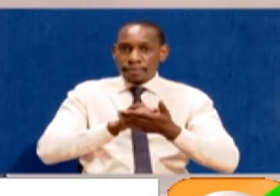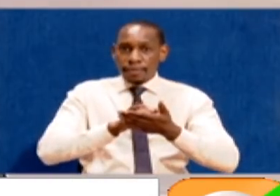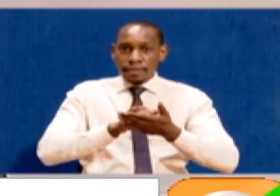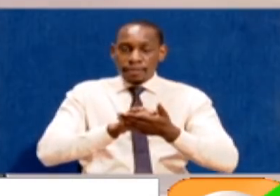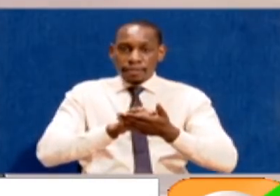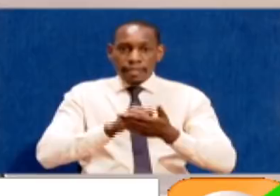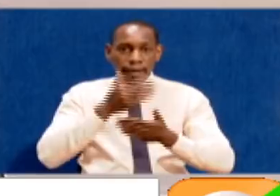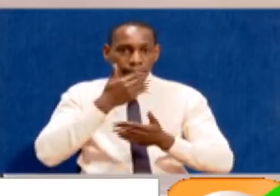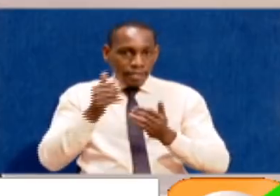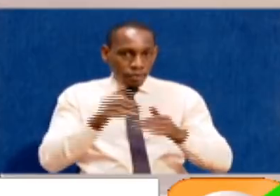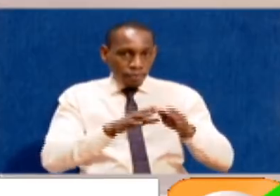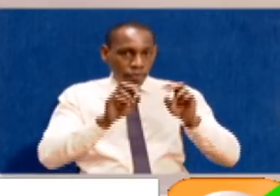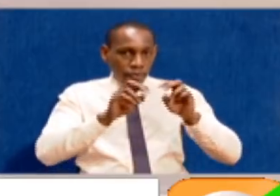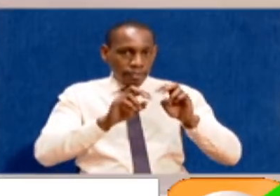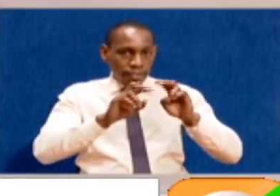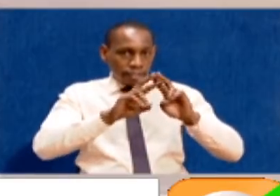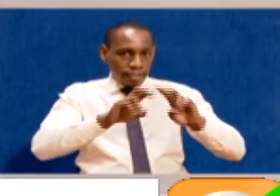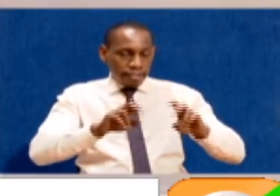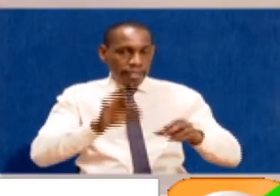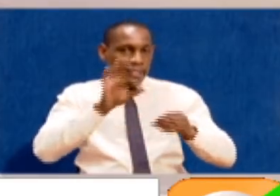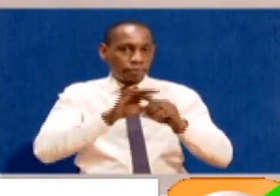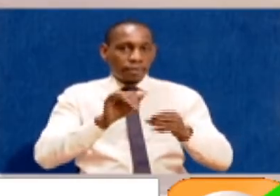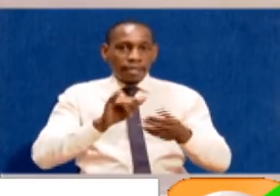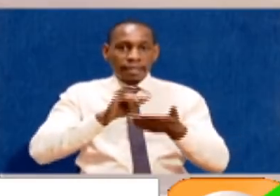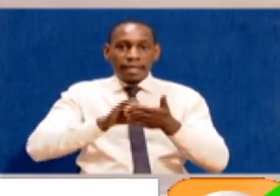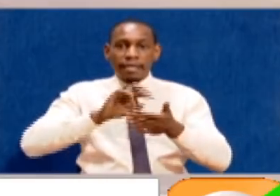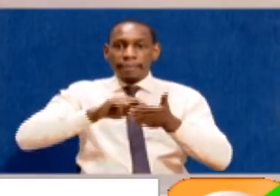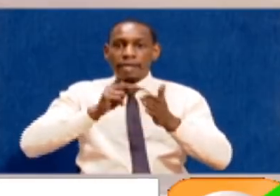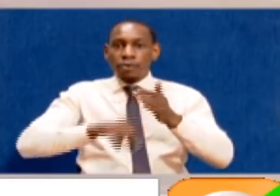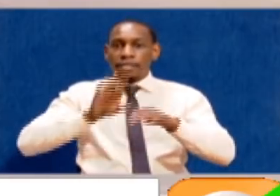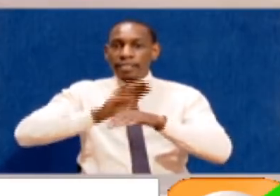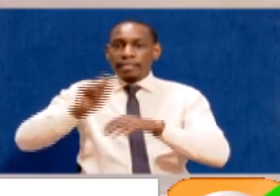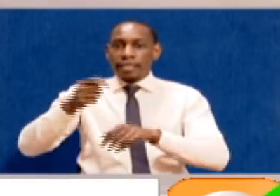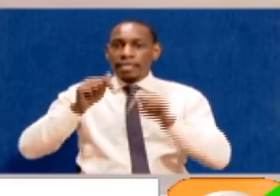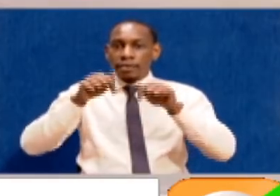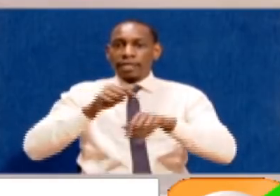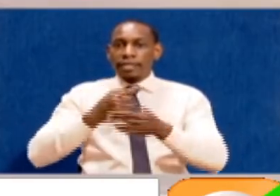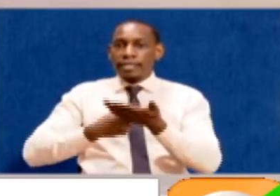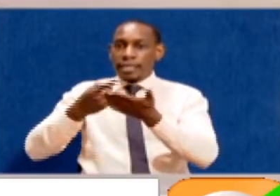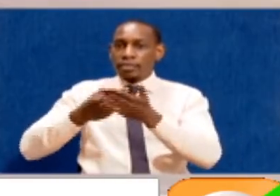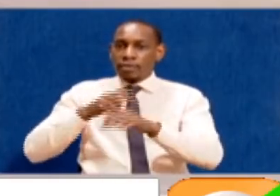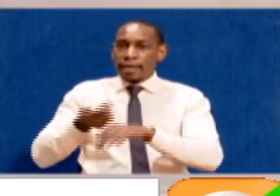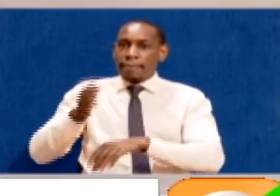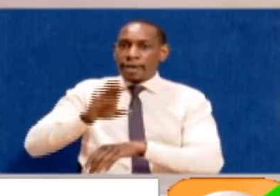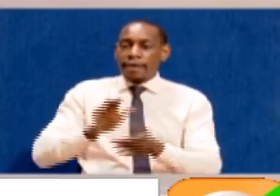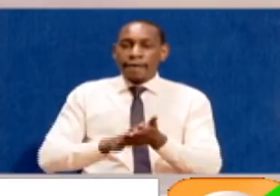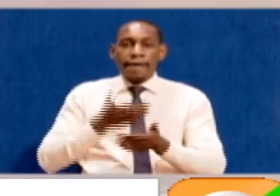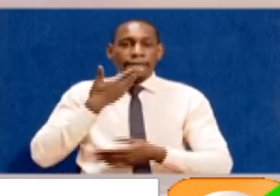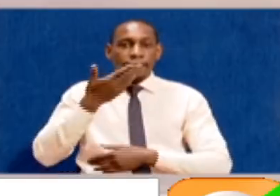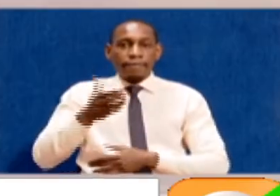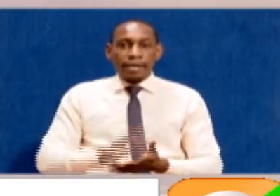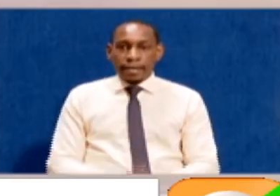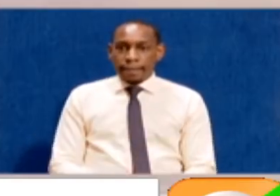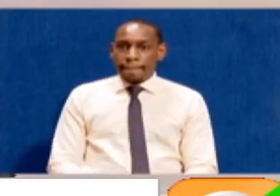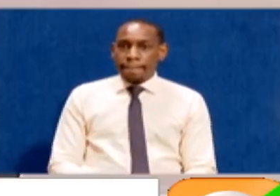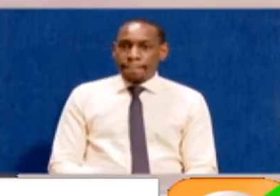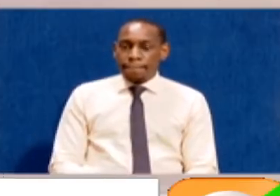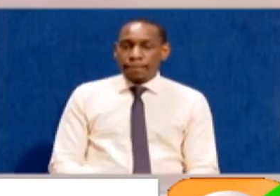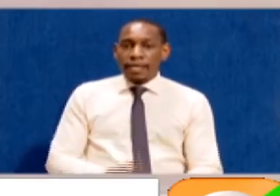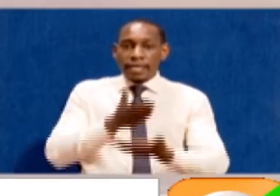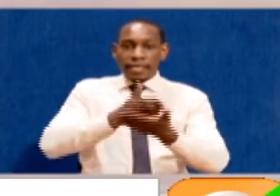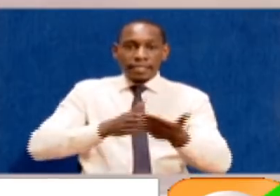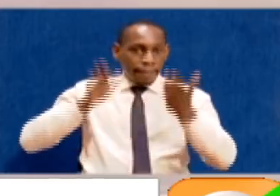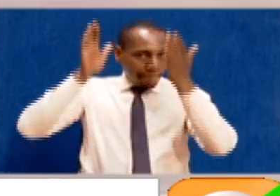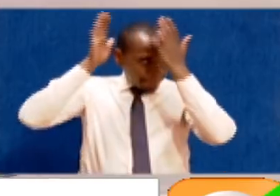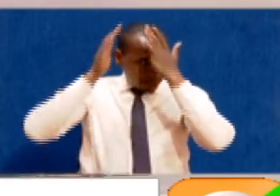hunting ground for votes? And what does that mean for the Church of Kenya today? That's what we'll be discussing when we come back. I'll also be looking at your feedback. Someone saying here, some